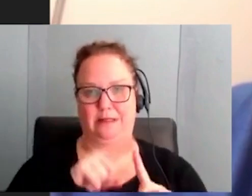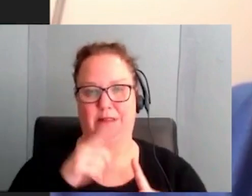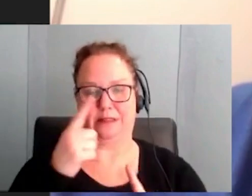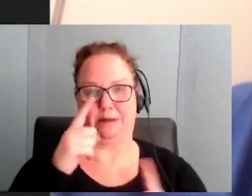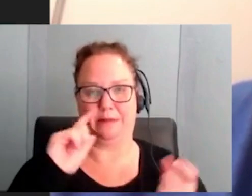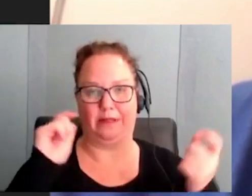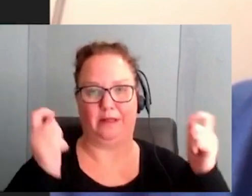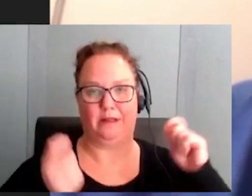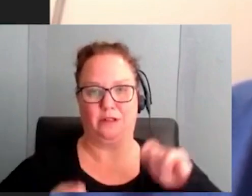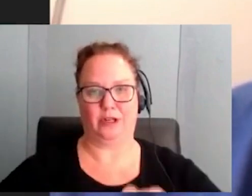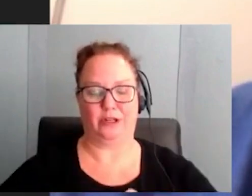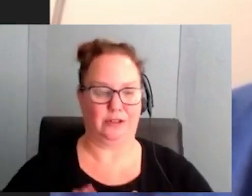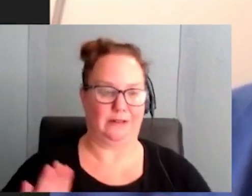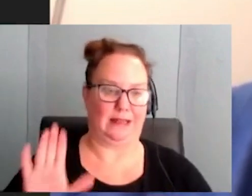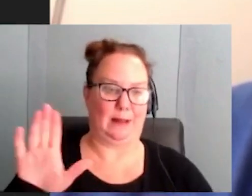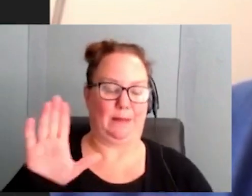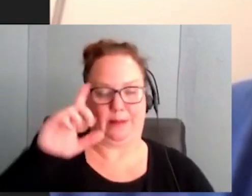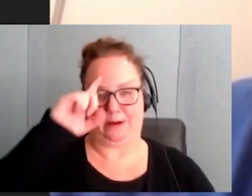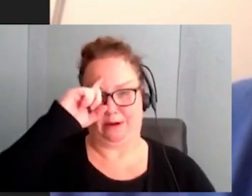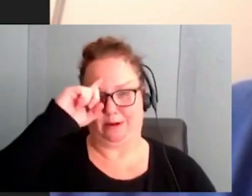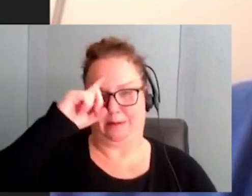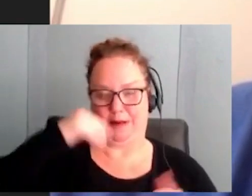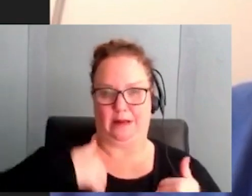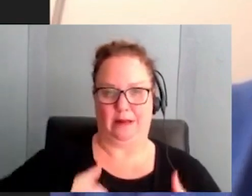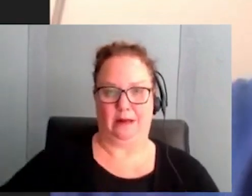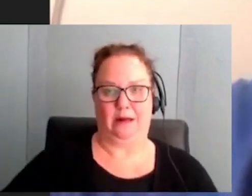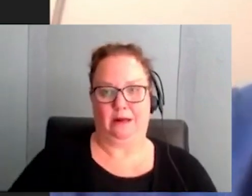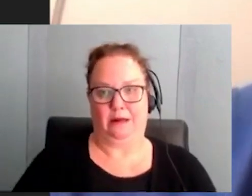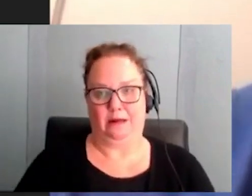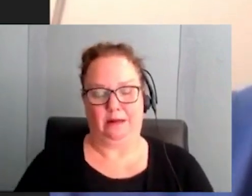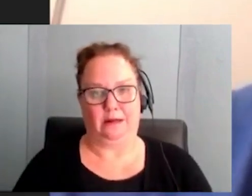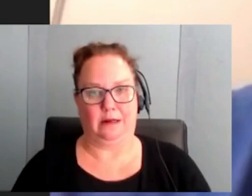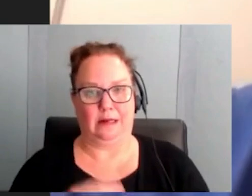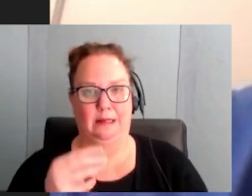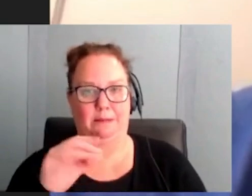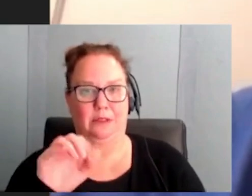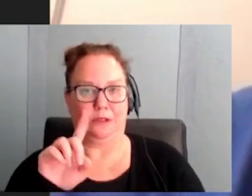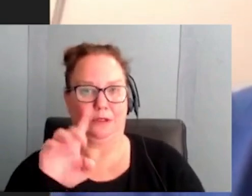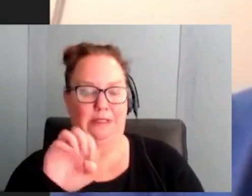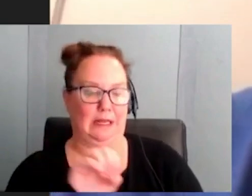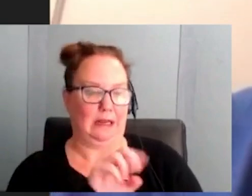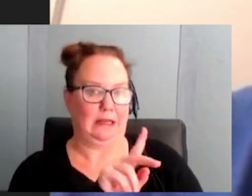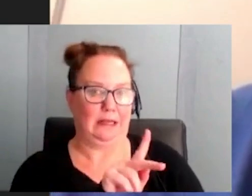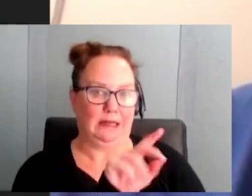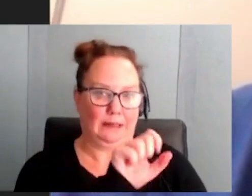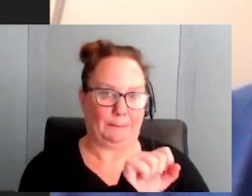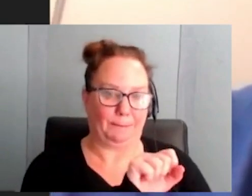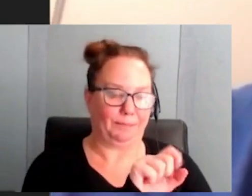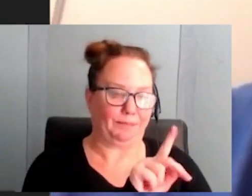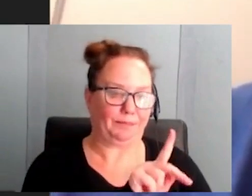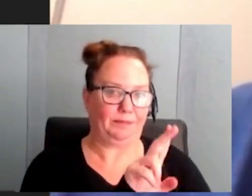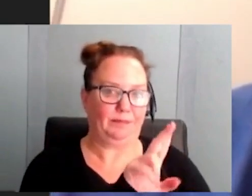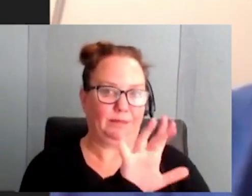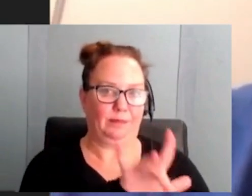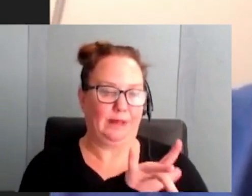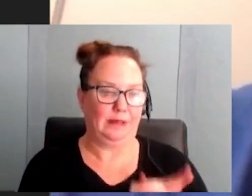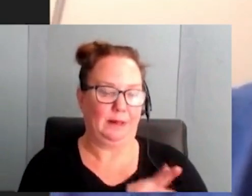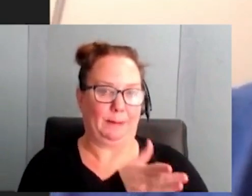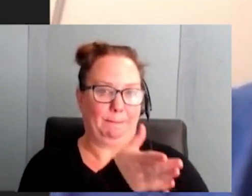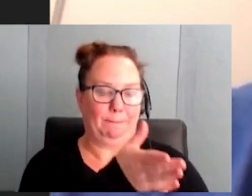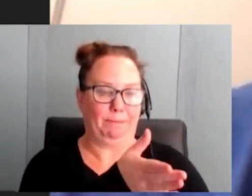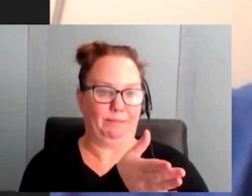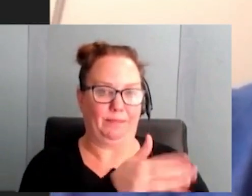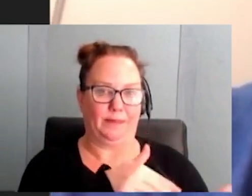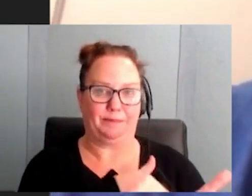life-altering happens. But there is, I don't know about the Missouri side, but on Kansas, KU Center is there. Like